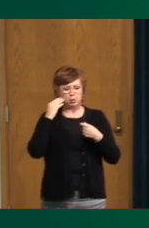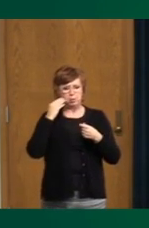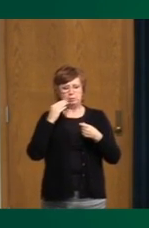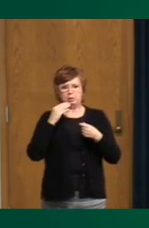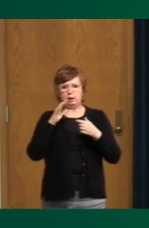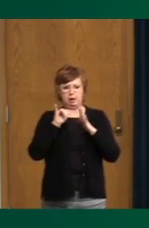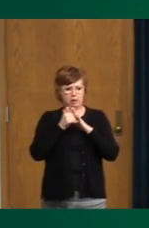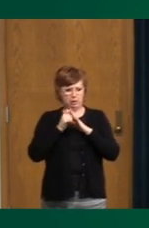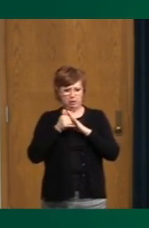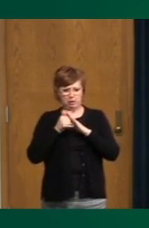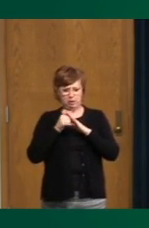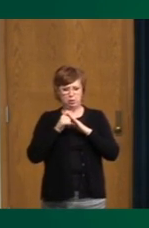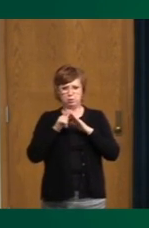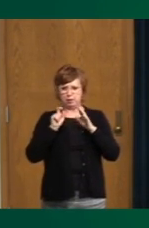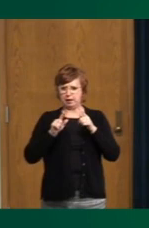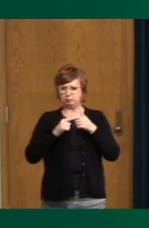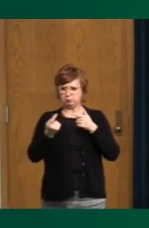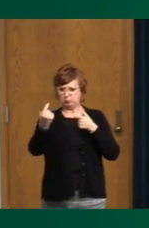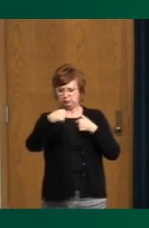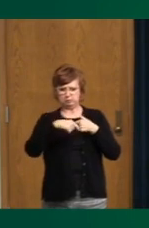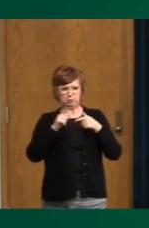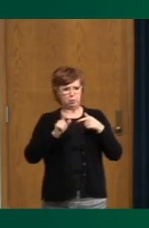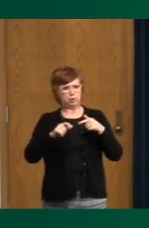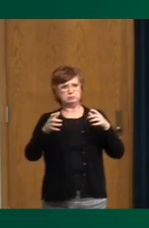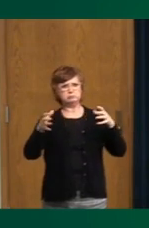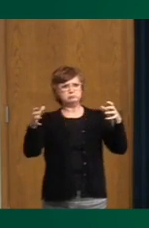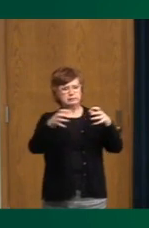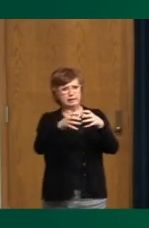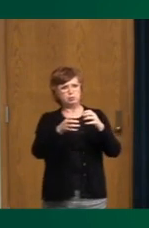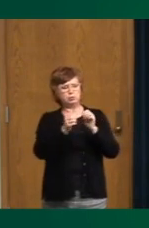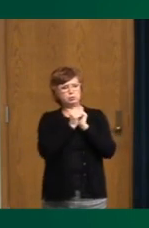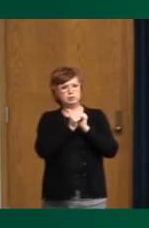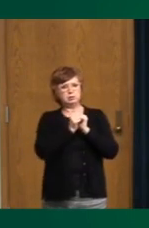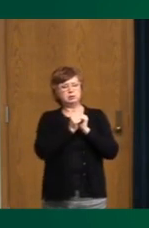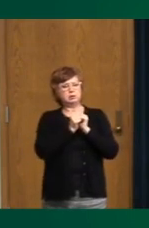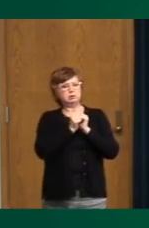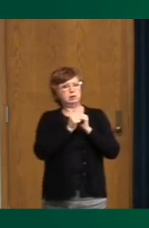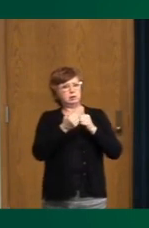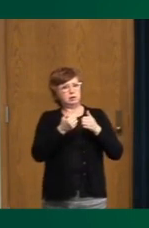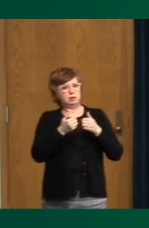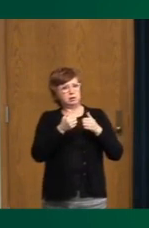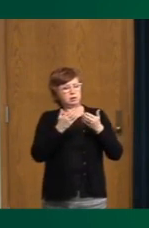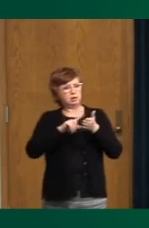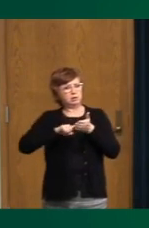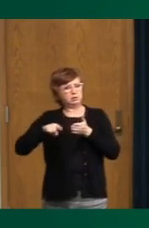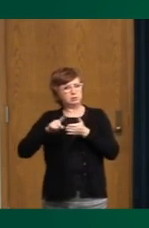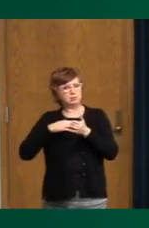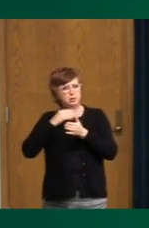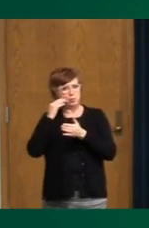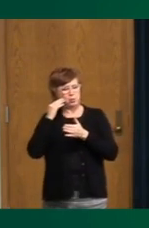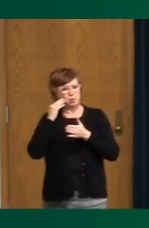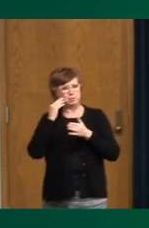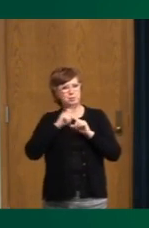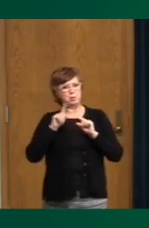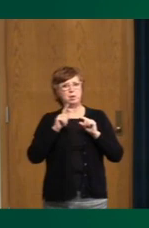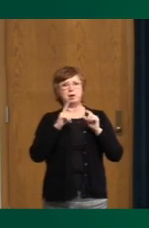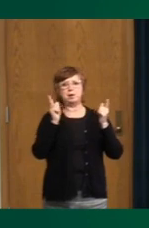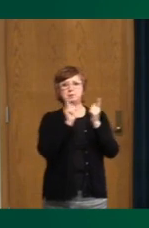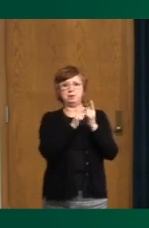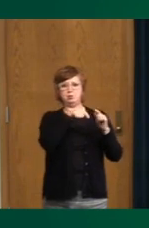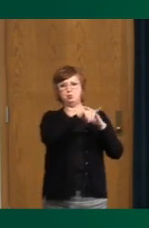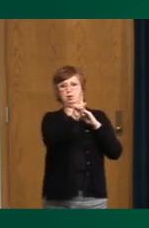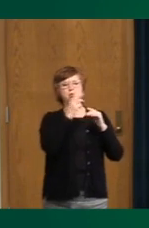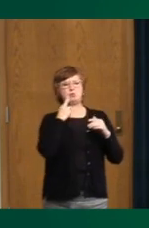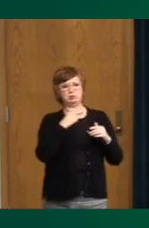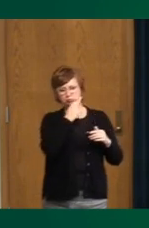every attempt for this to occur in a public venue, such as a restaurant. Of course, following all of the existing guidelines that